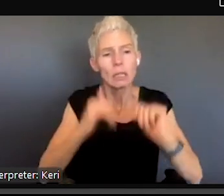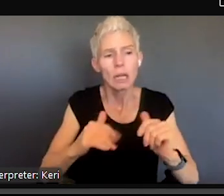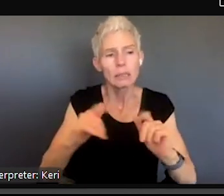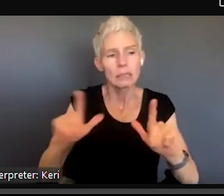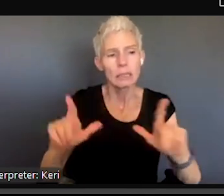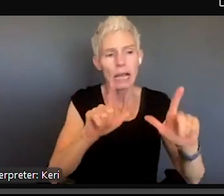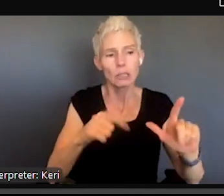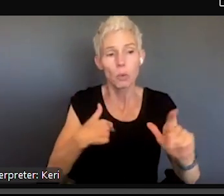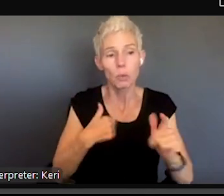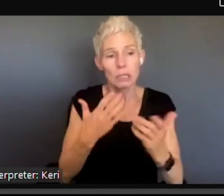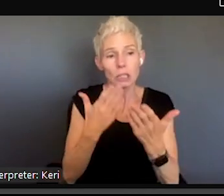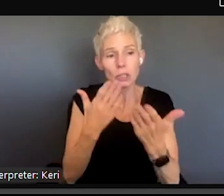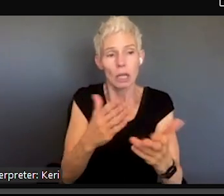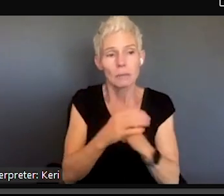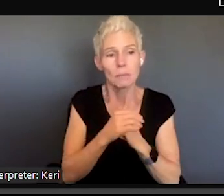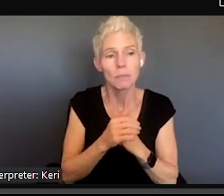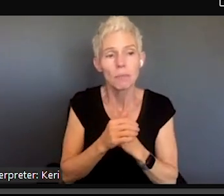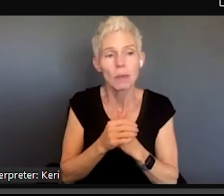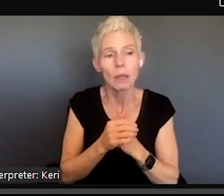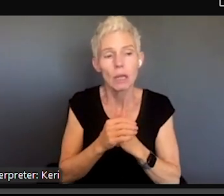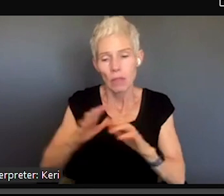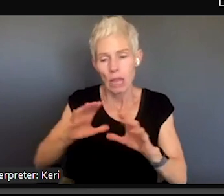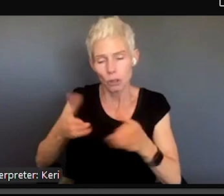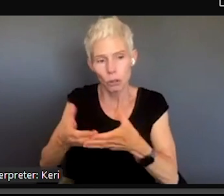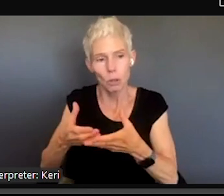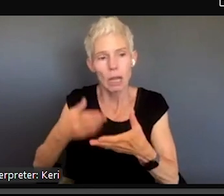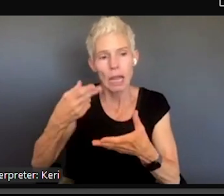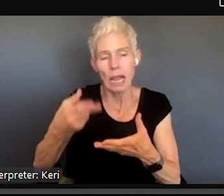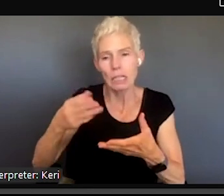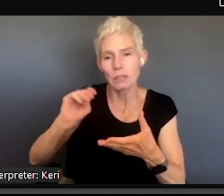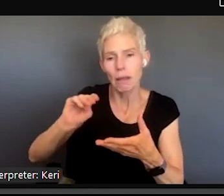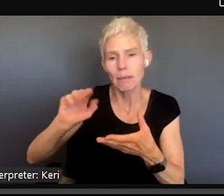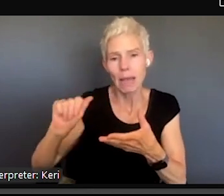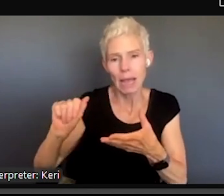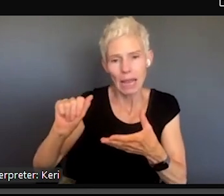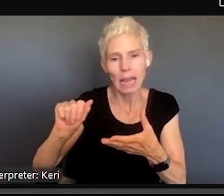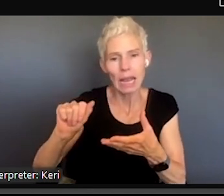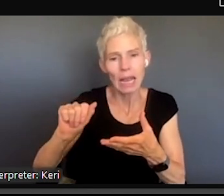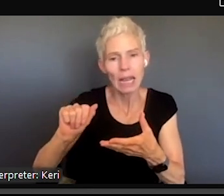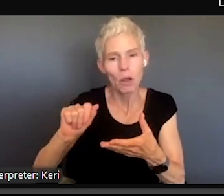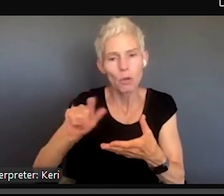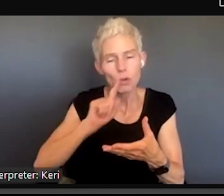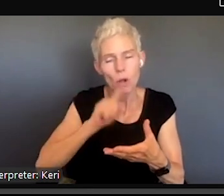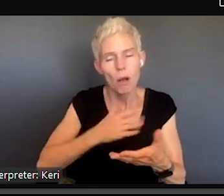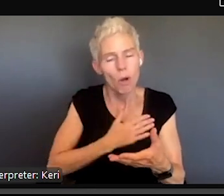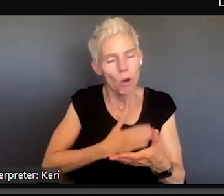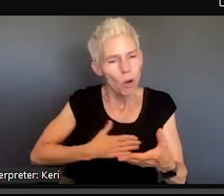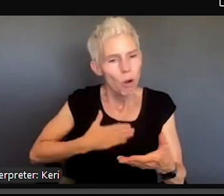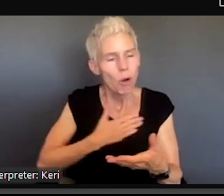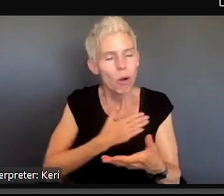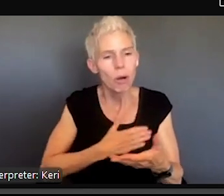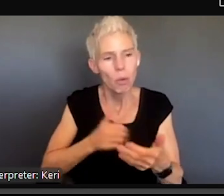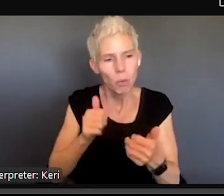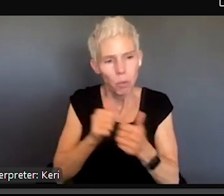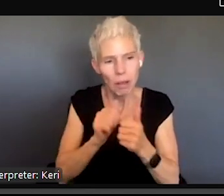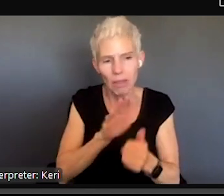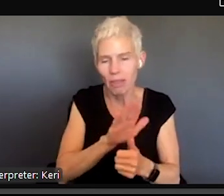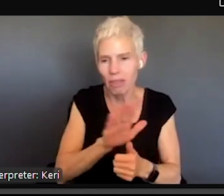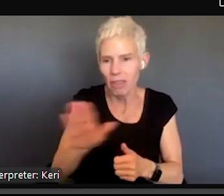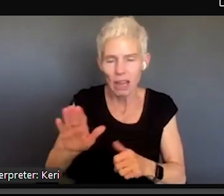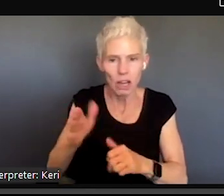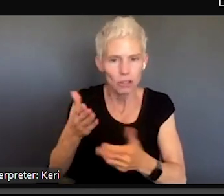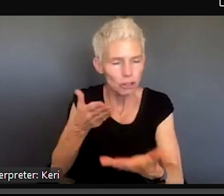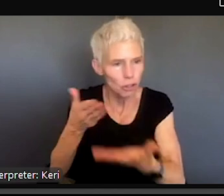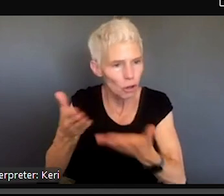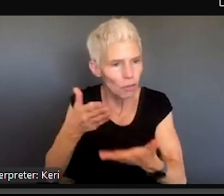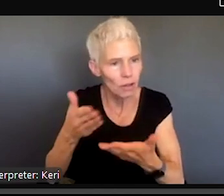our recommendations. We brought in a group, HMA, who we've been extremely pleased with, to work with us